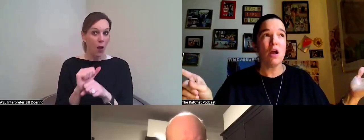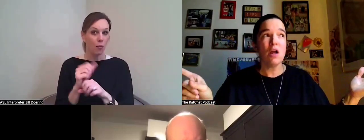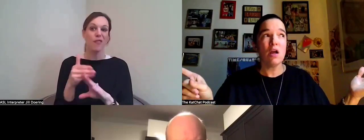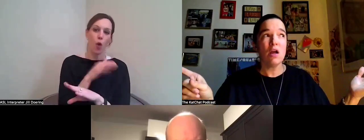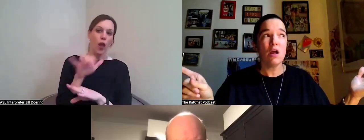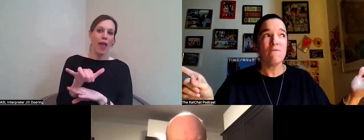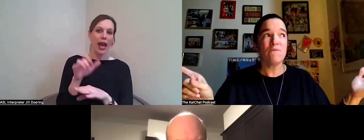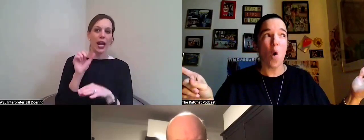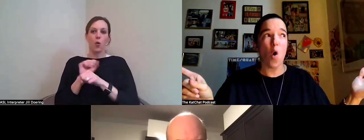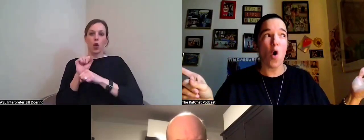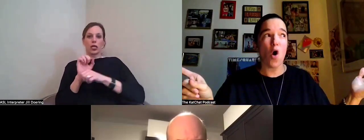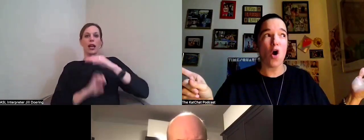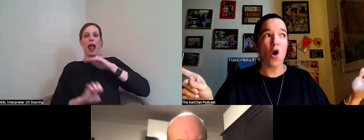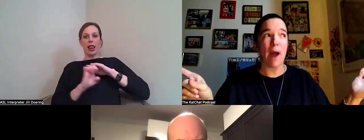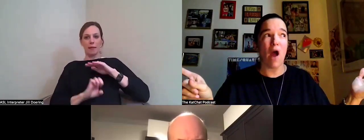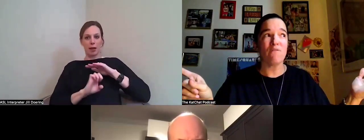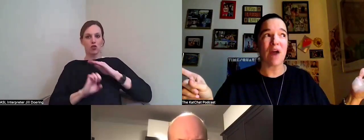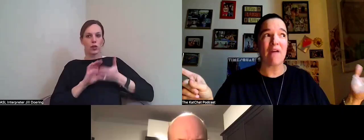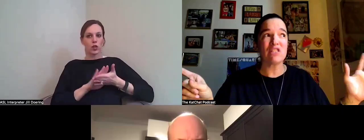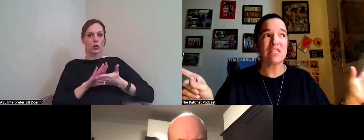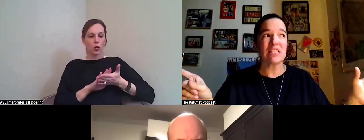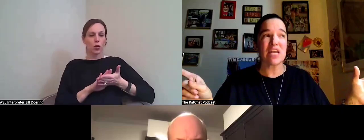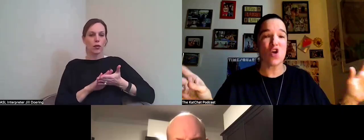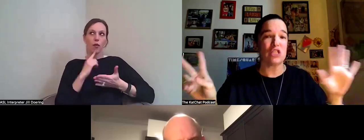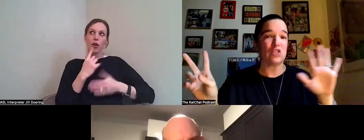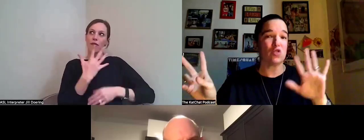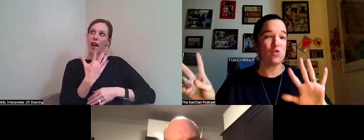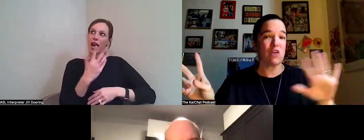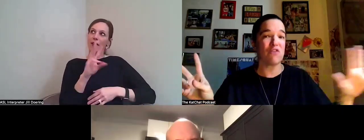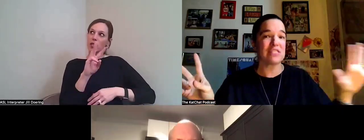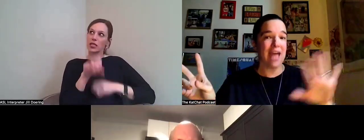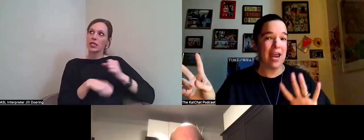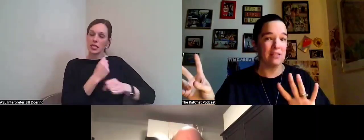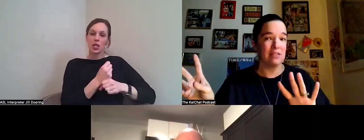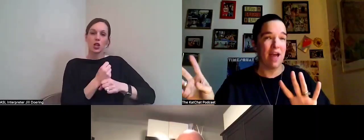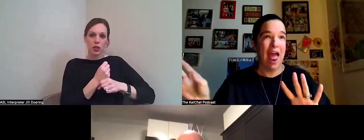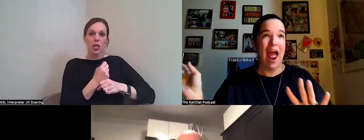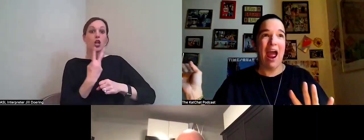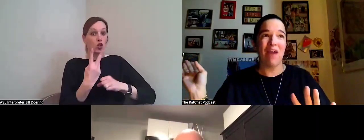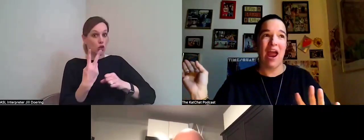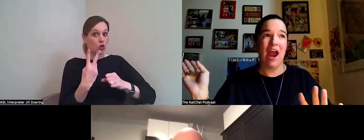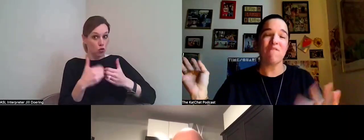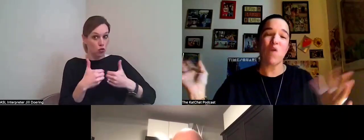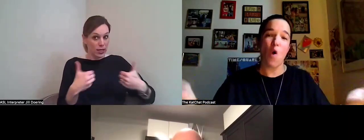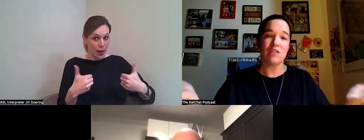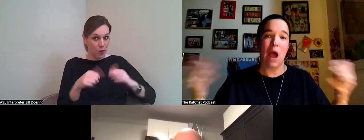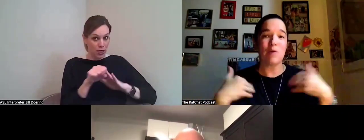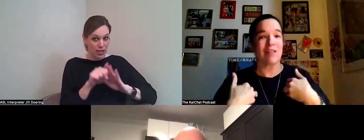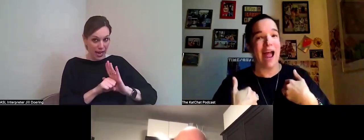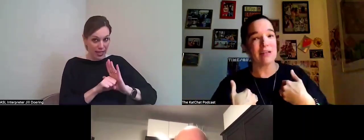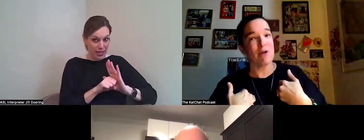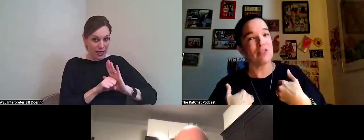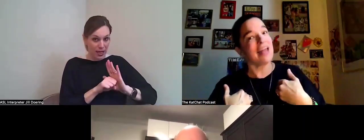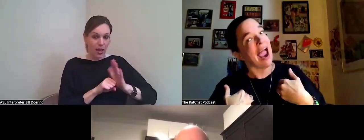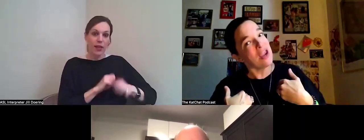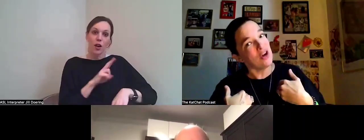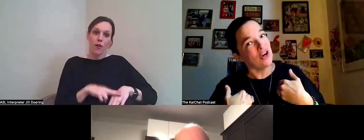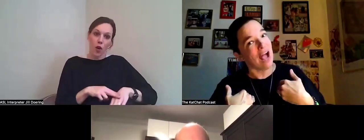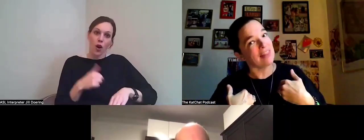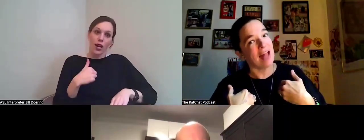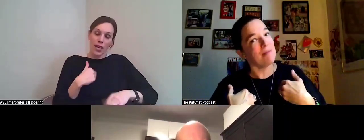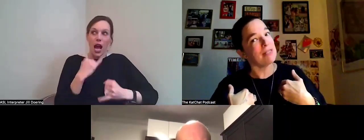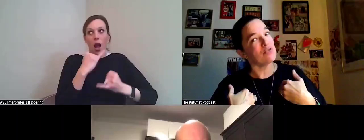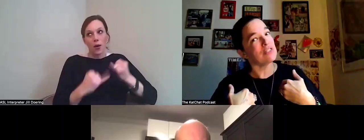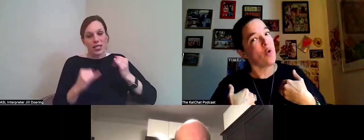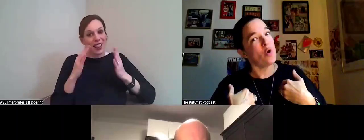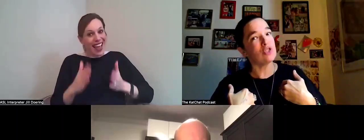school for about 5 or 6 years in two different states. And then, of course, I was the last person hired